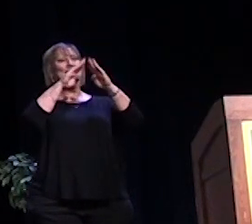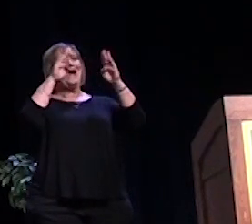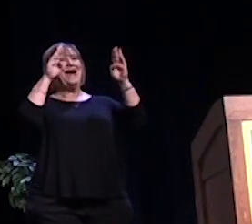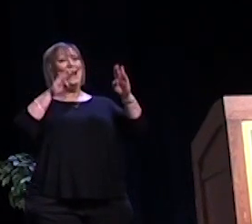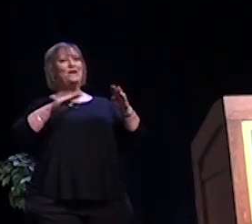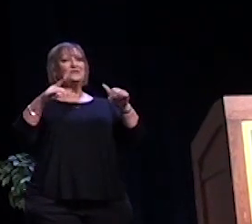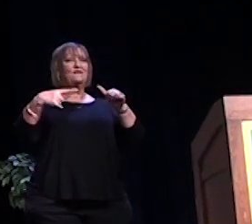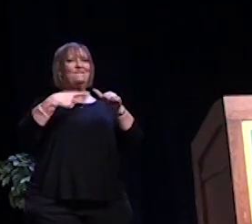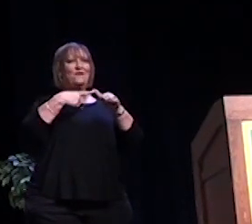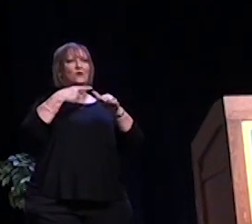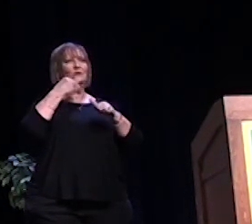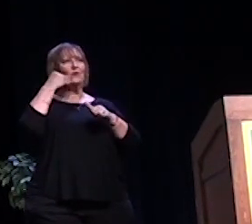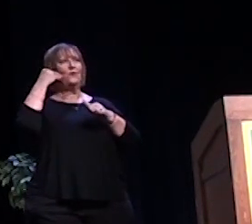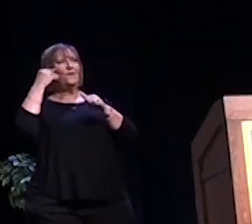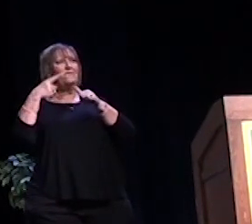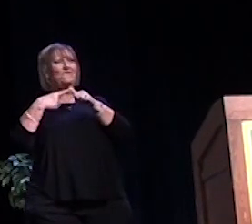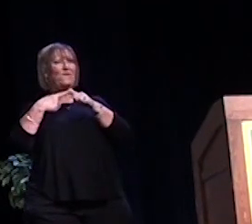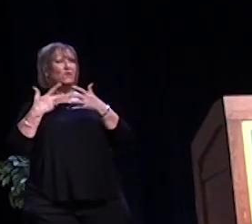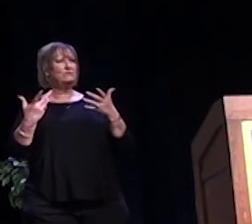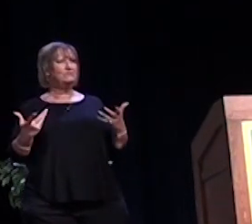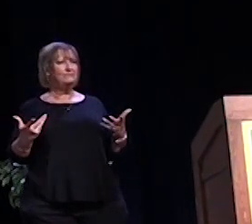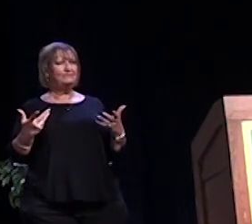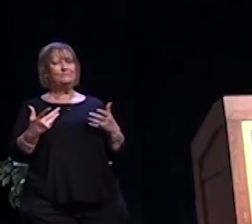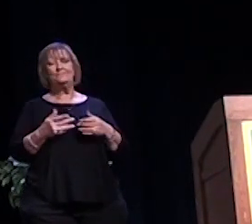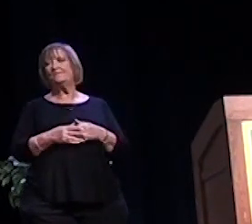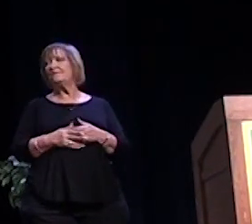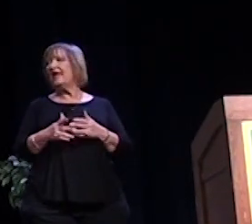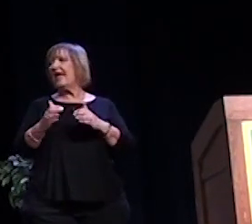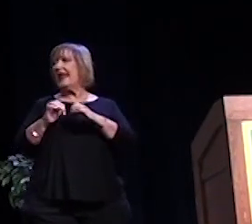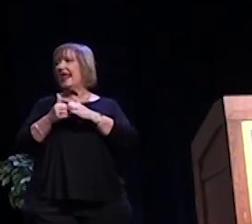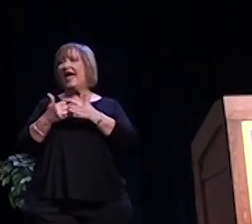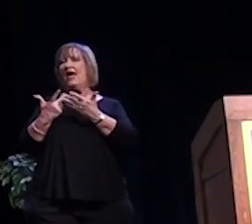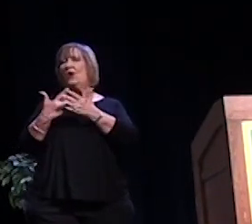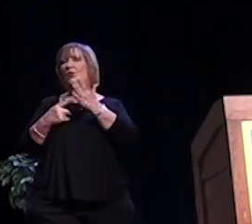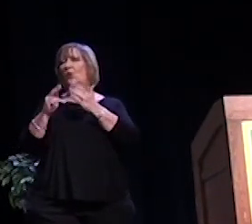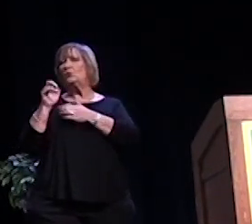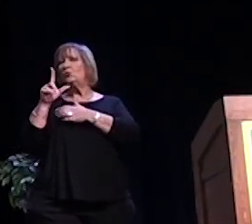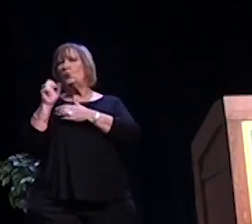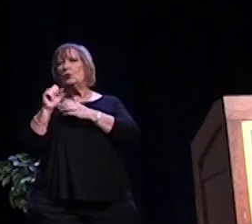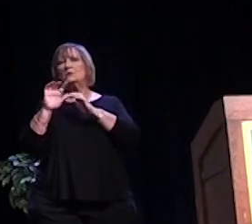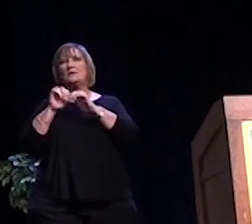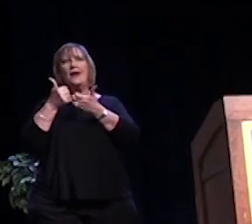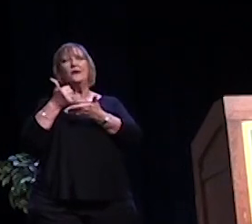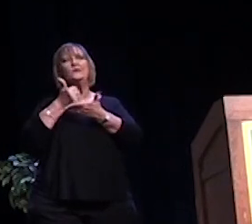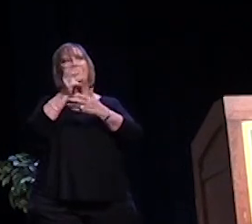try to be one of the tools that we solve for homeless issues in San Antonio?